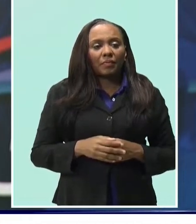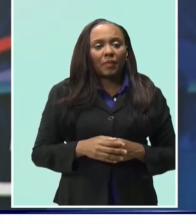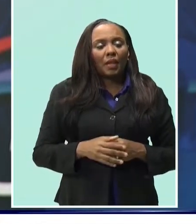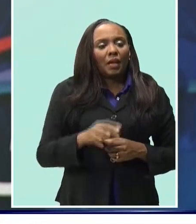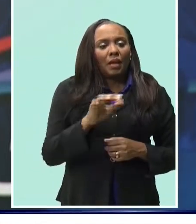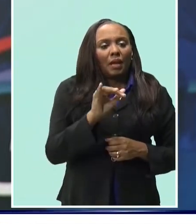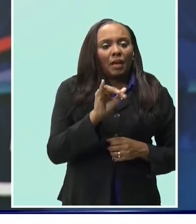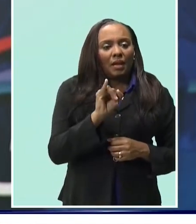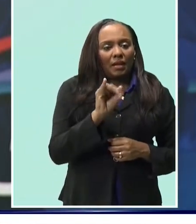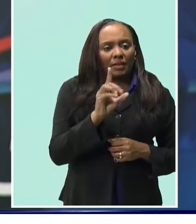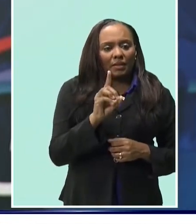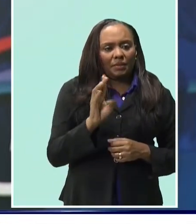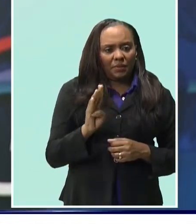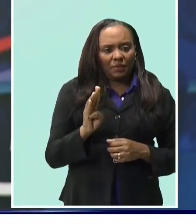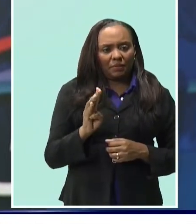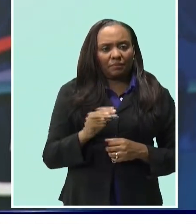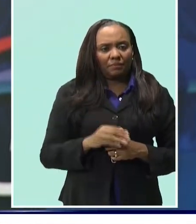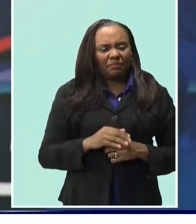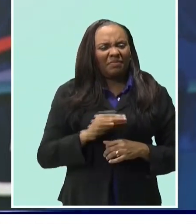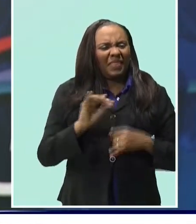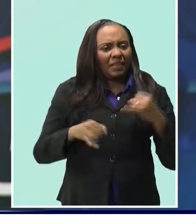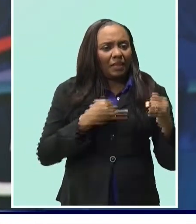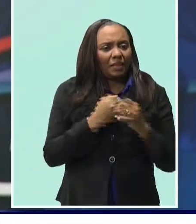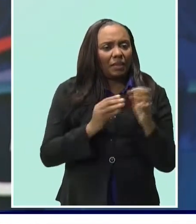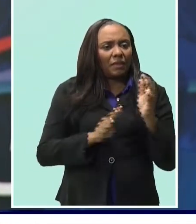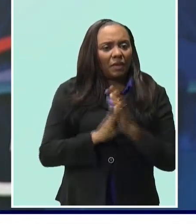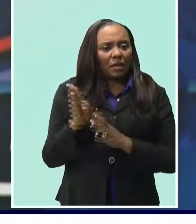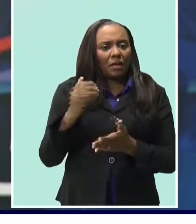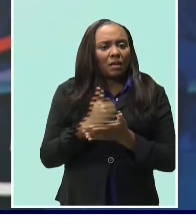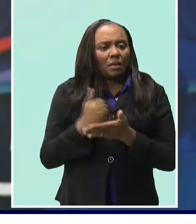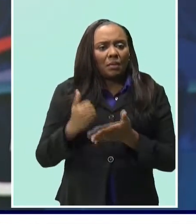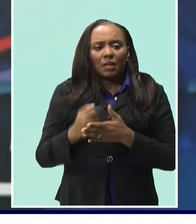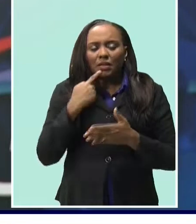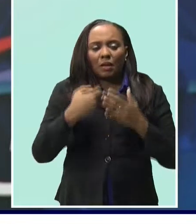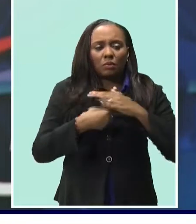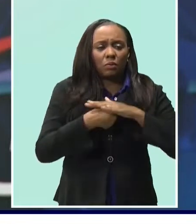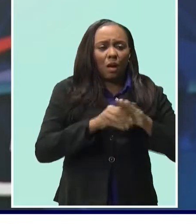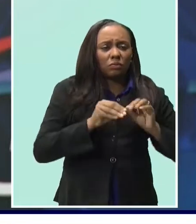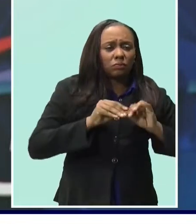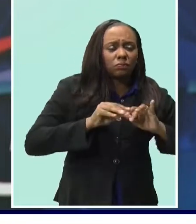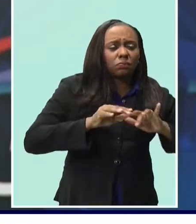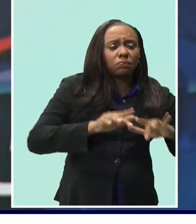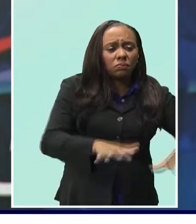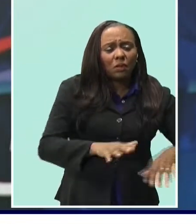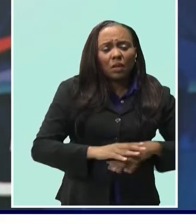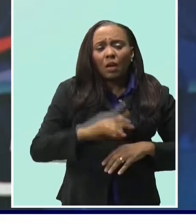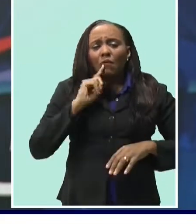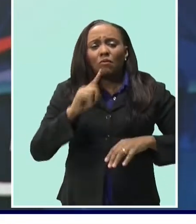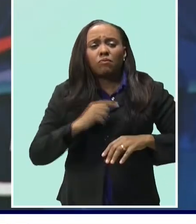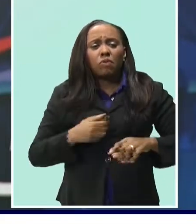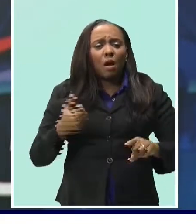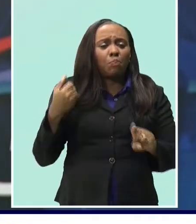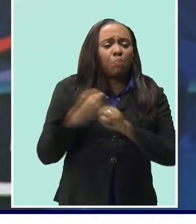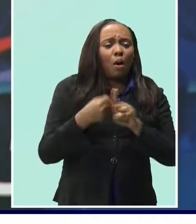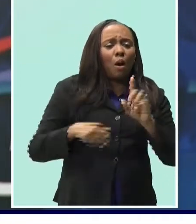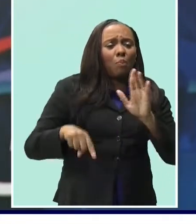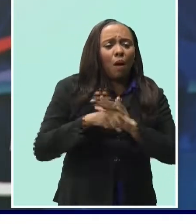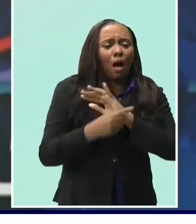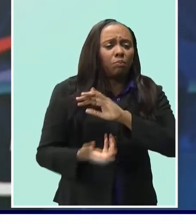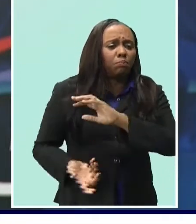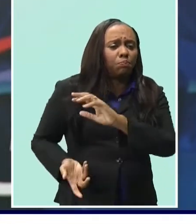external shock for the region and has told Barbados and the Caribbean to brace for a fall in gross domestic product before the recovery from